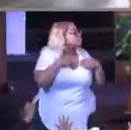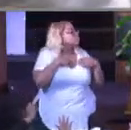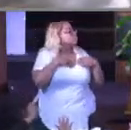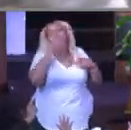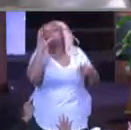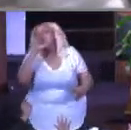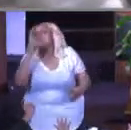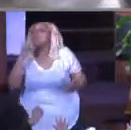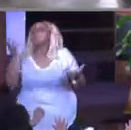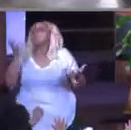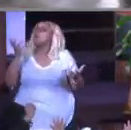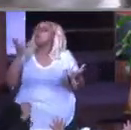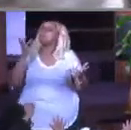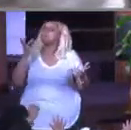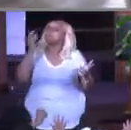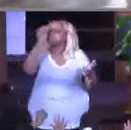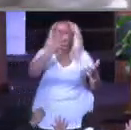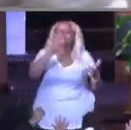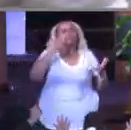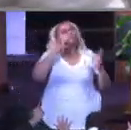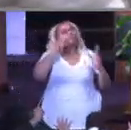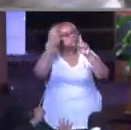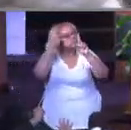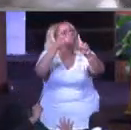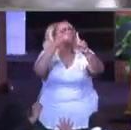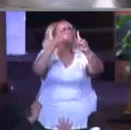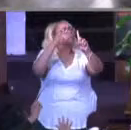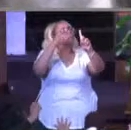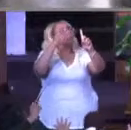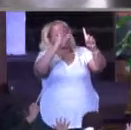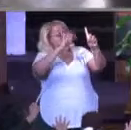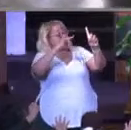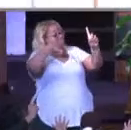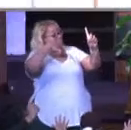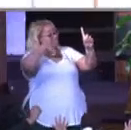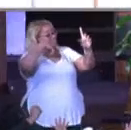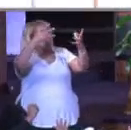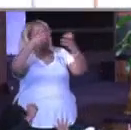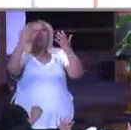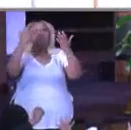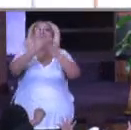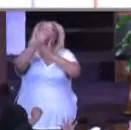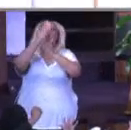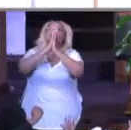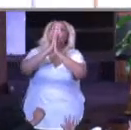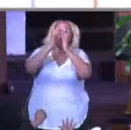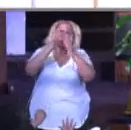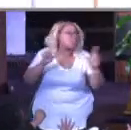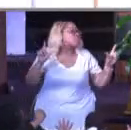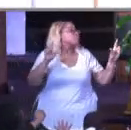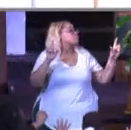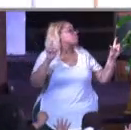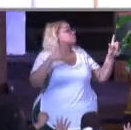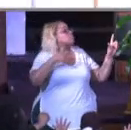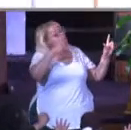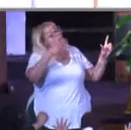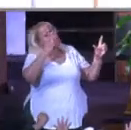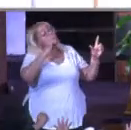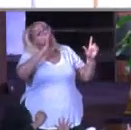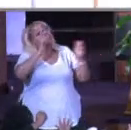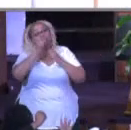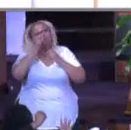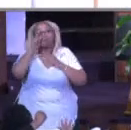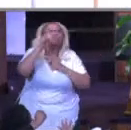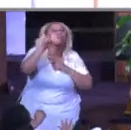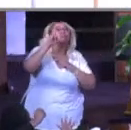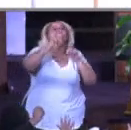Tell him what you're looking for. Tell him what you're striving for. You say, God, I want a new prayer language. God, I want to be able to